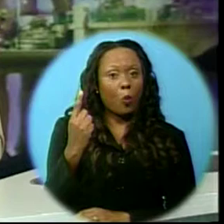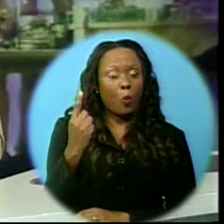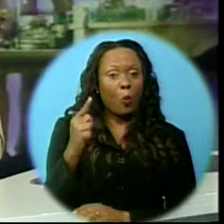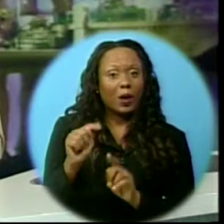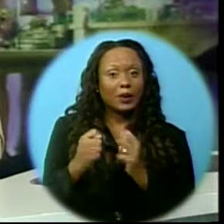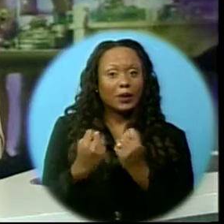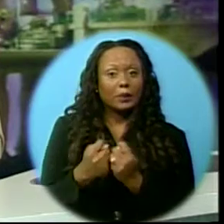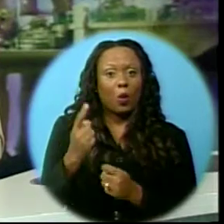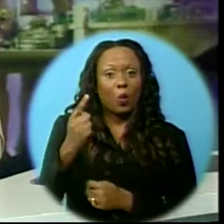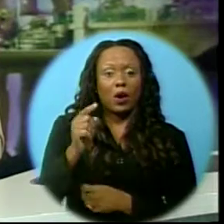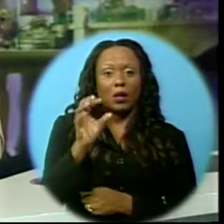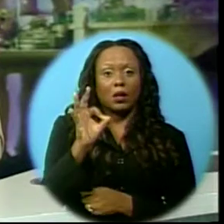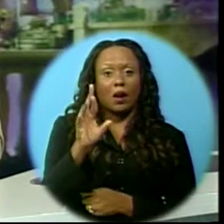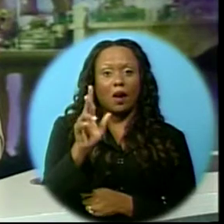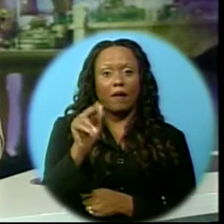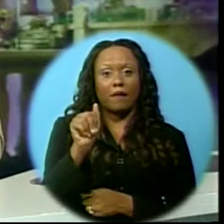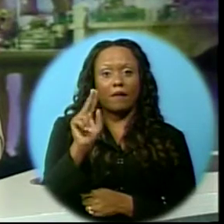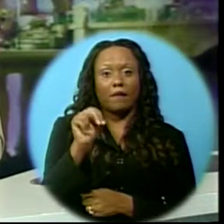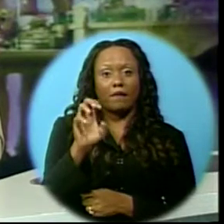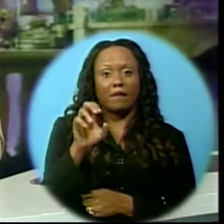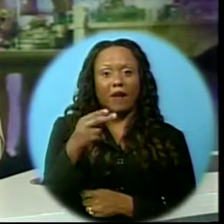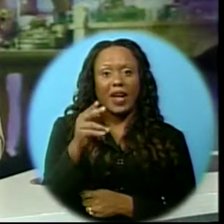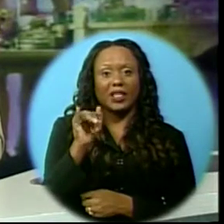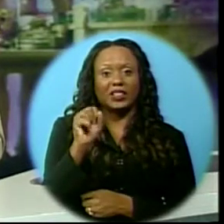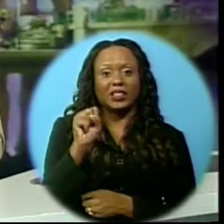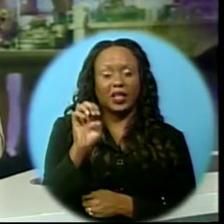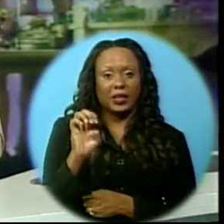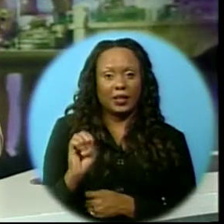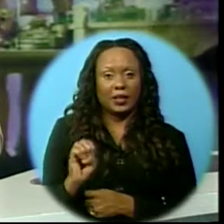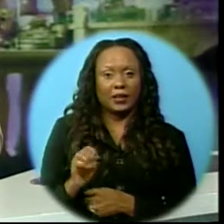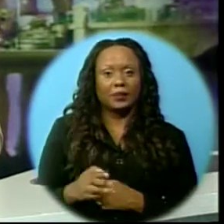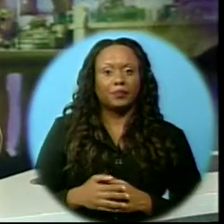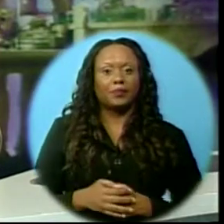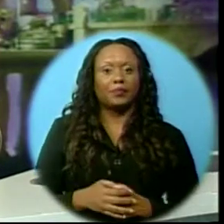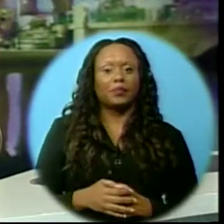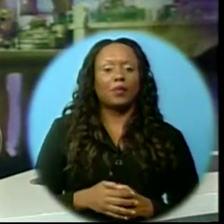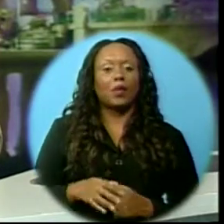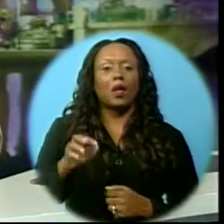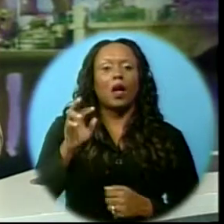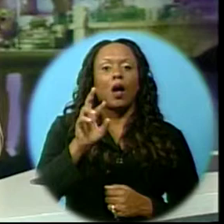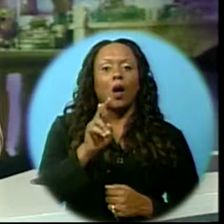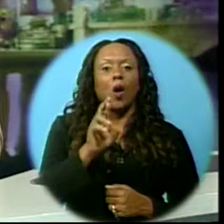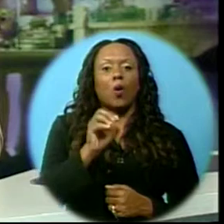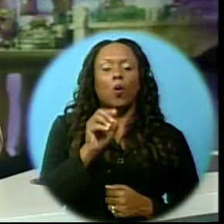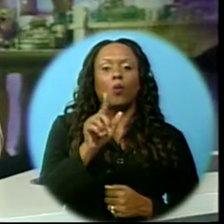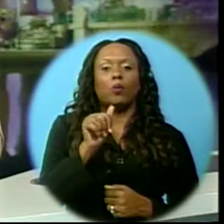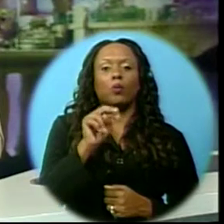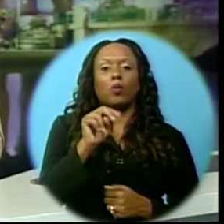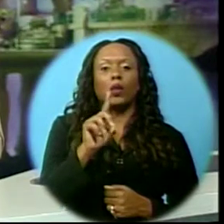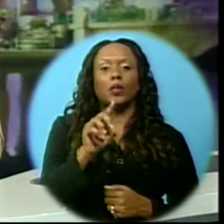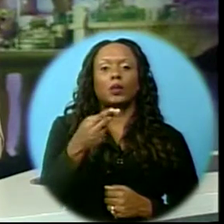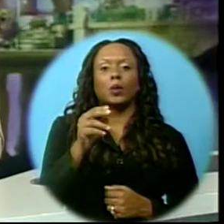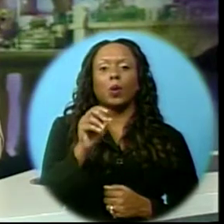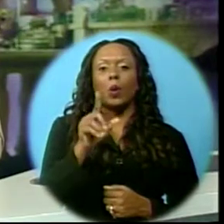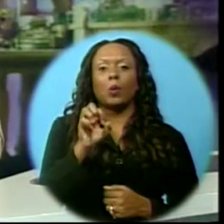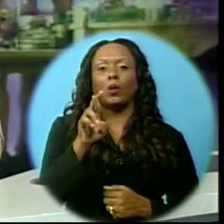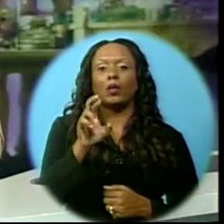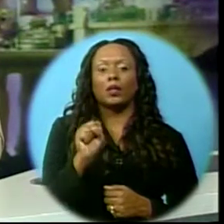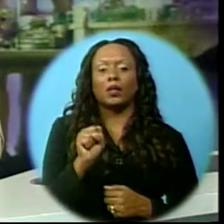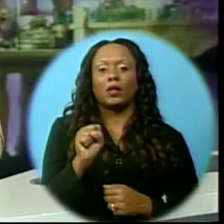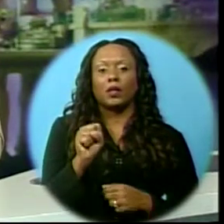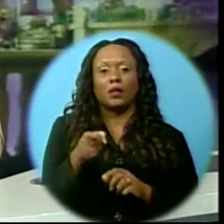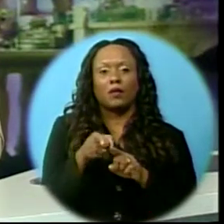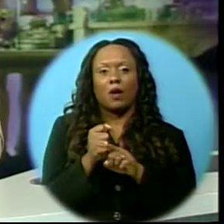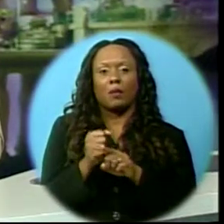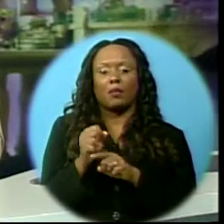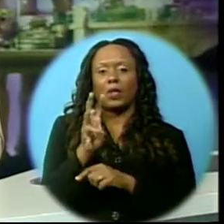season, even if chosen for just a single match. Now, in what could be an even more interesting development, Roland Holder of the